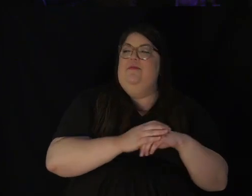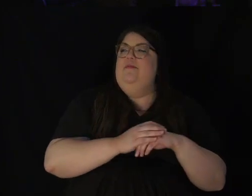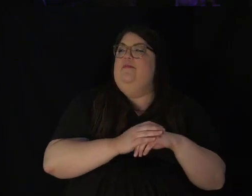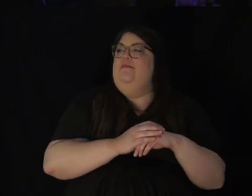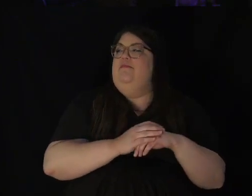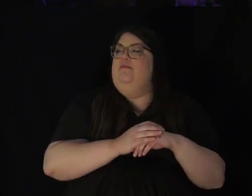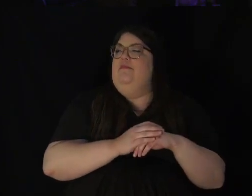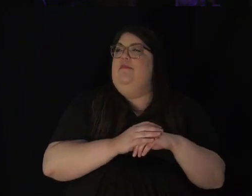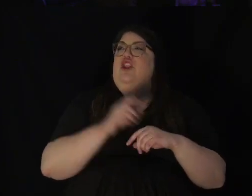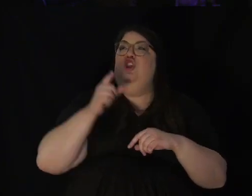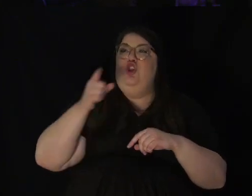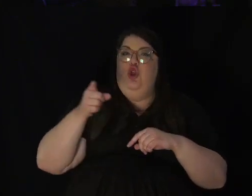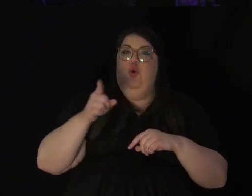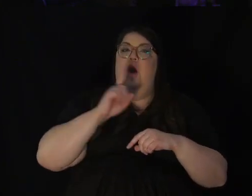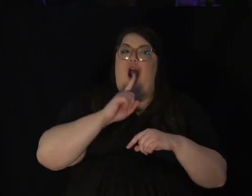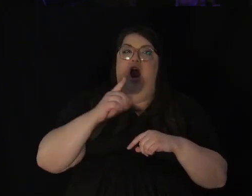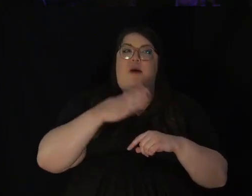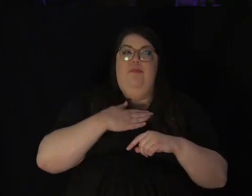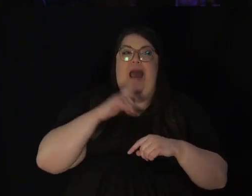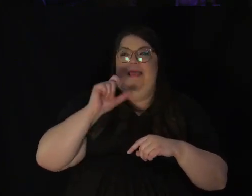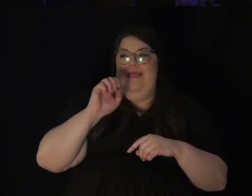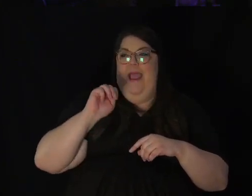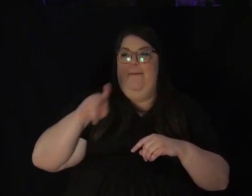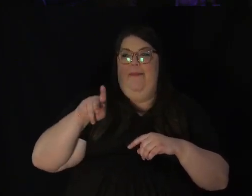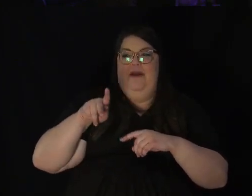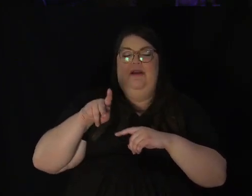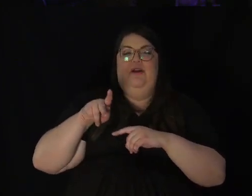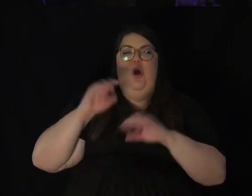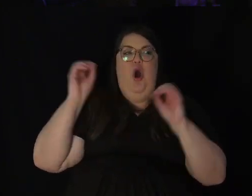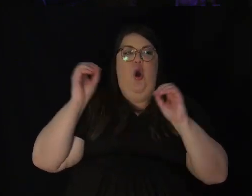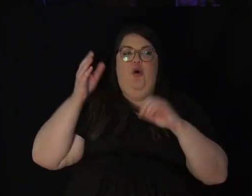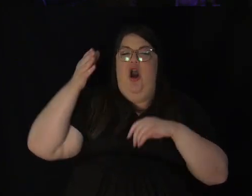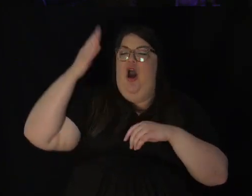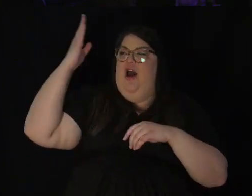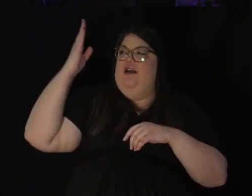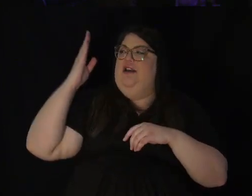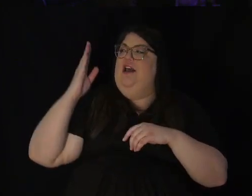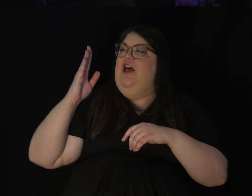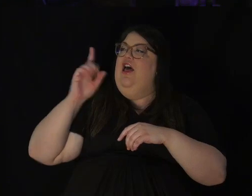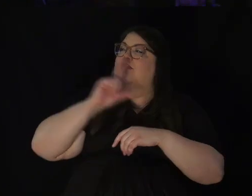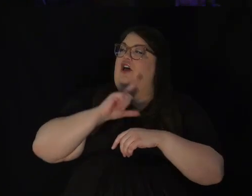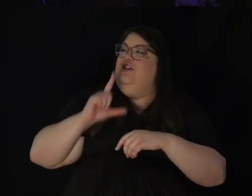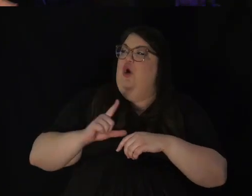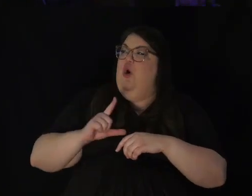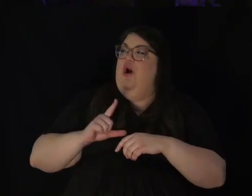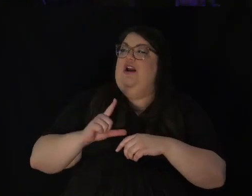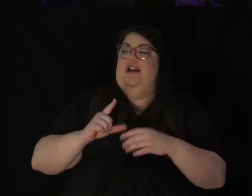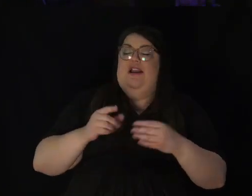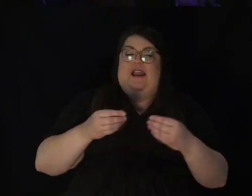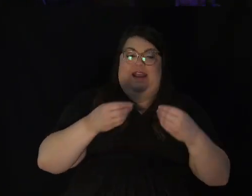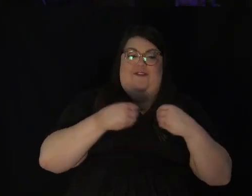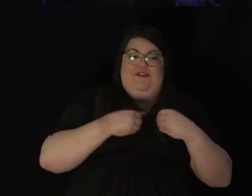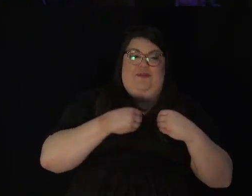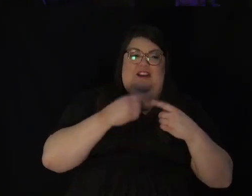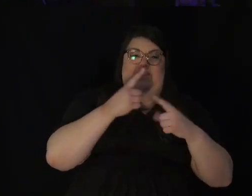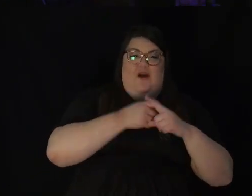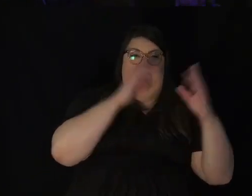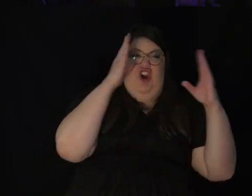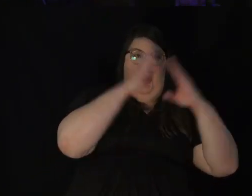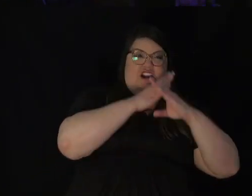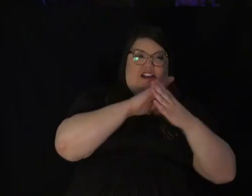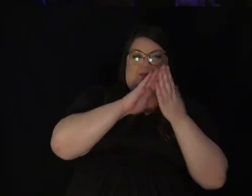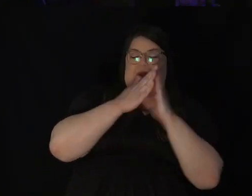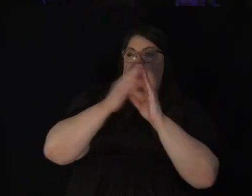them low. You are my lamp, O God. The Lord turns my darkness into light. With your help, I